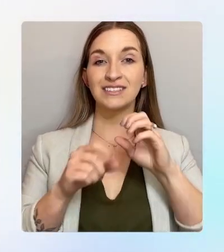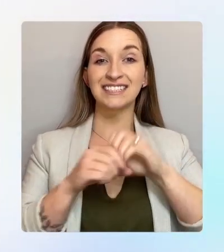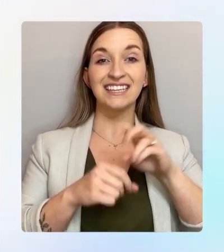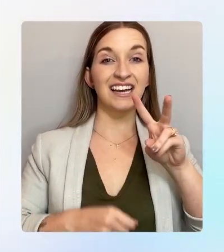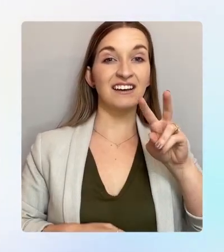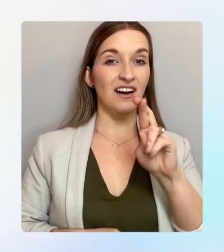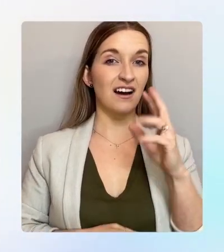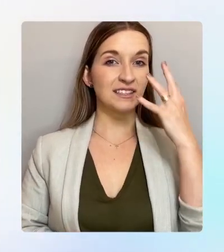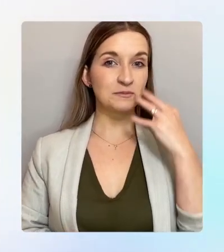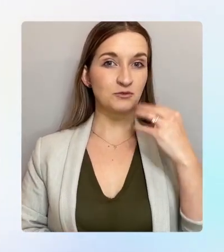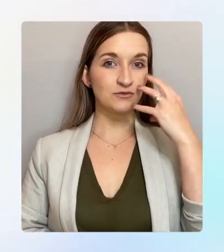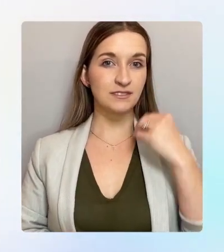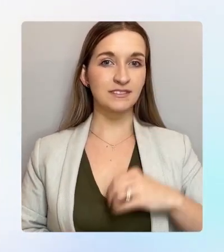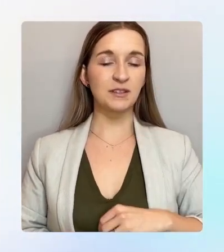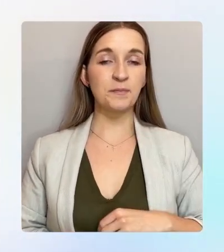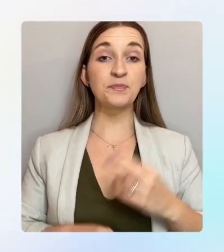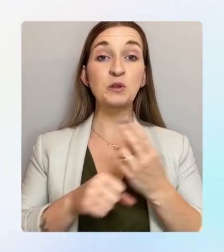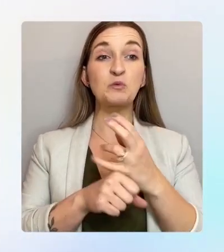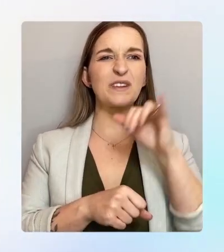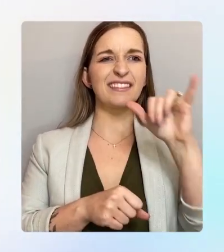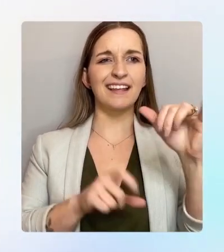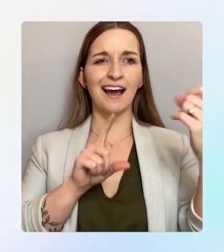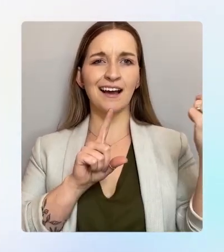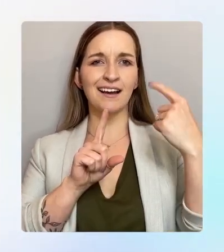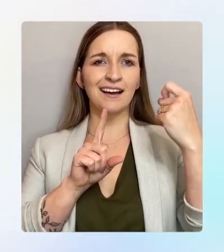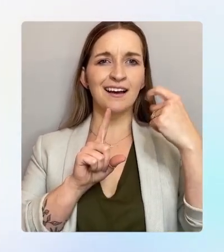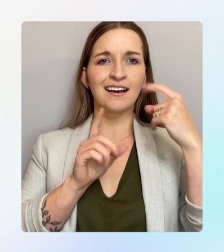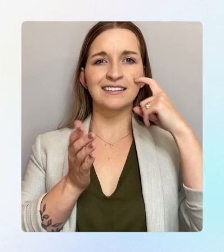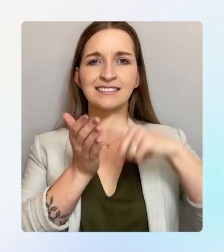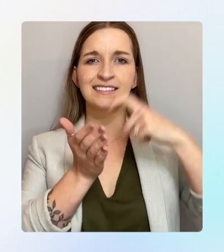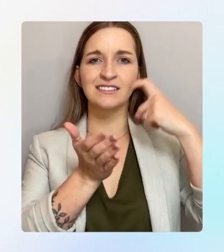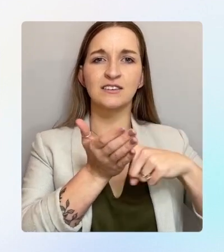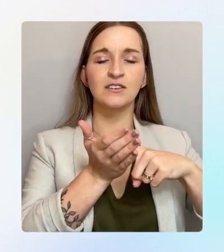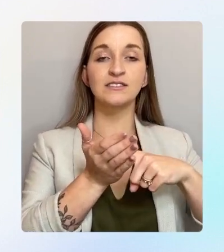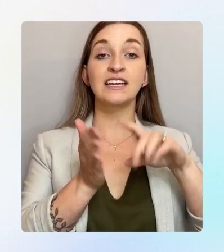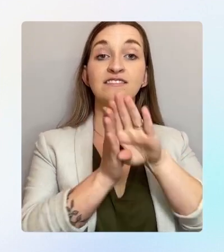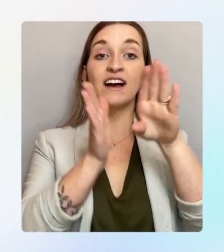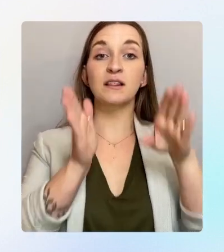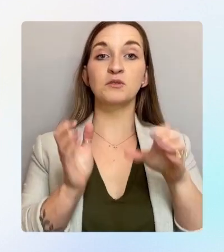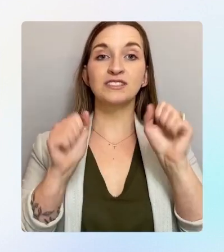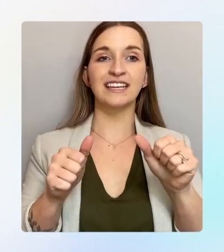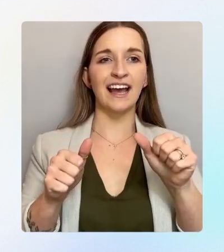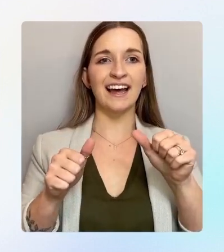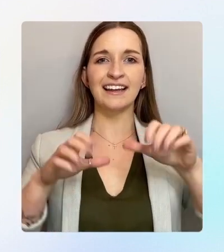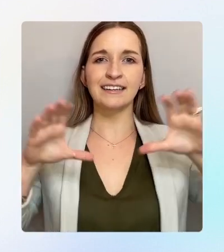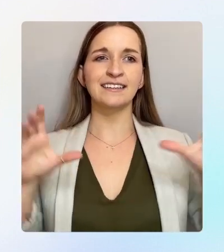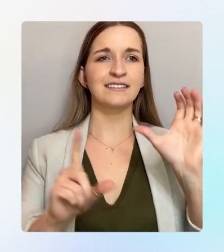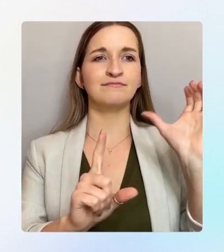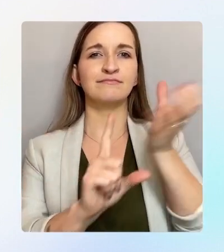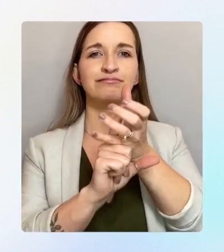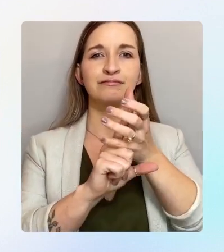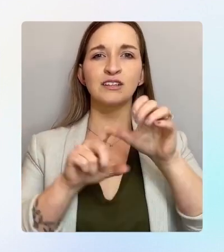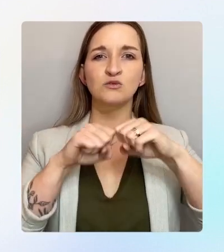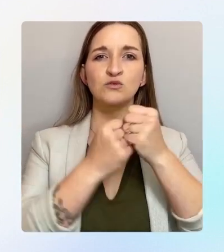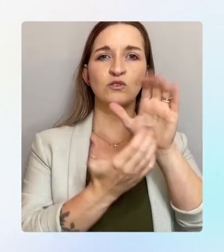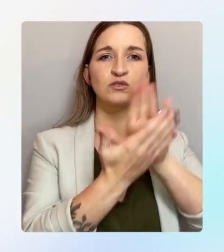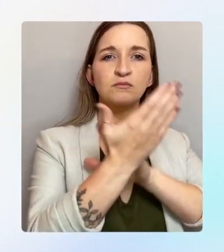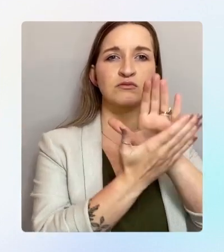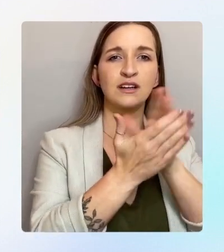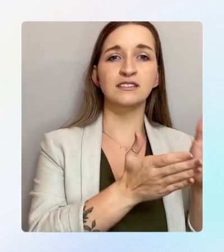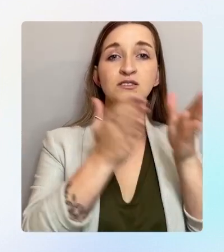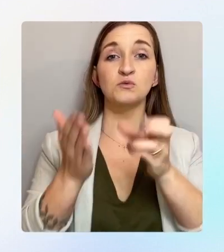these abstracted signals, developers can animate characters with social presence or provide features beyond character